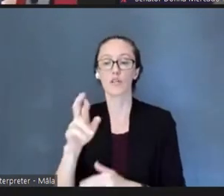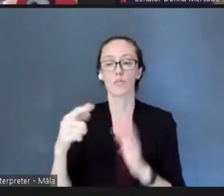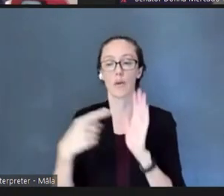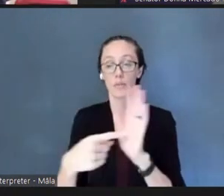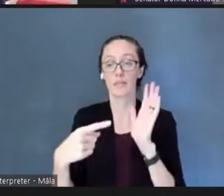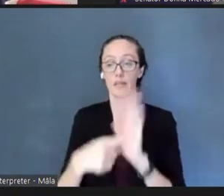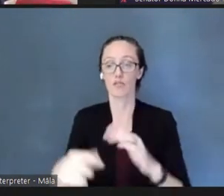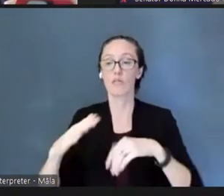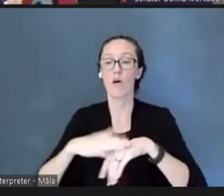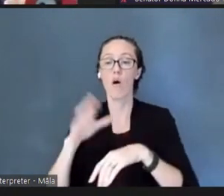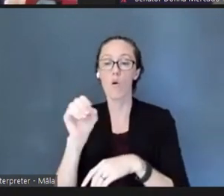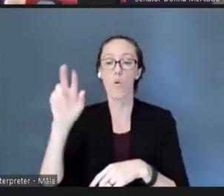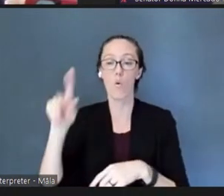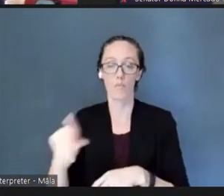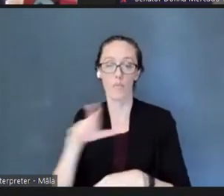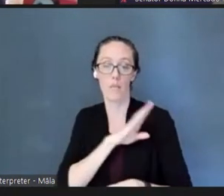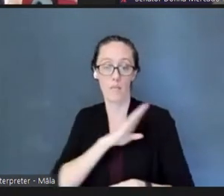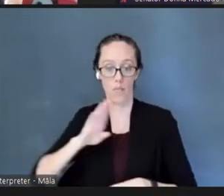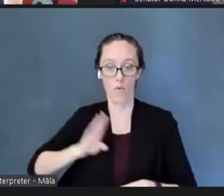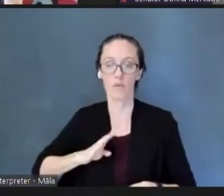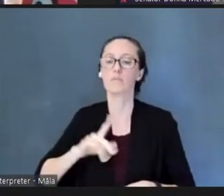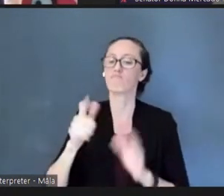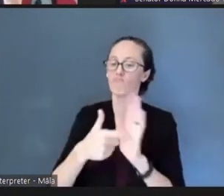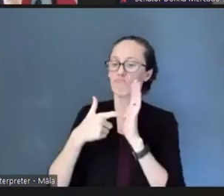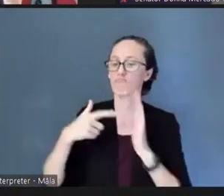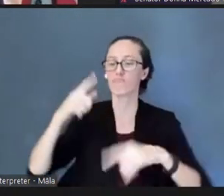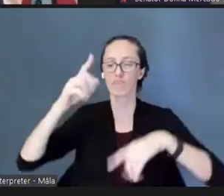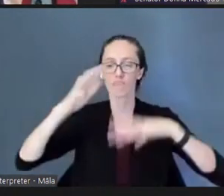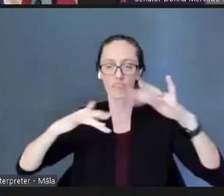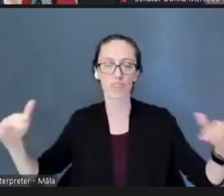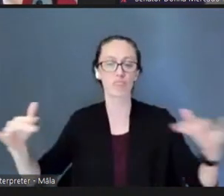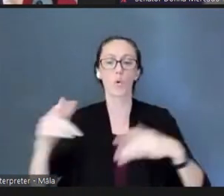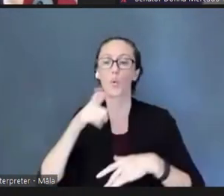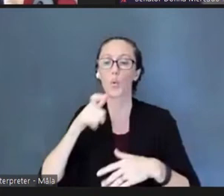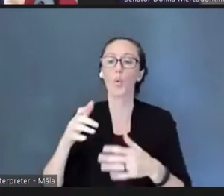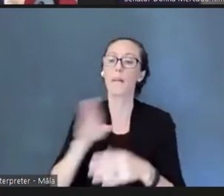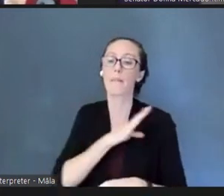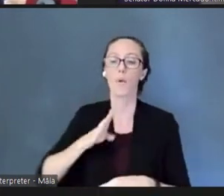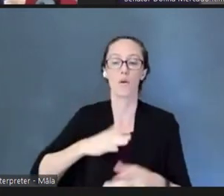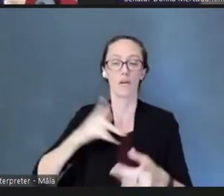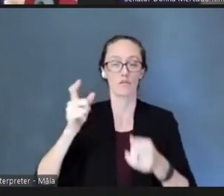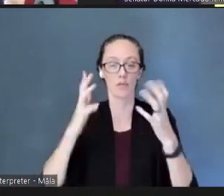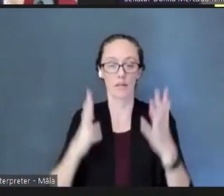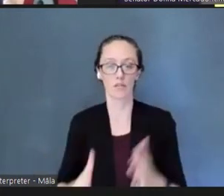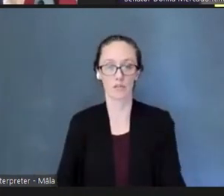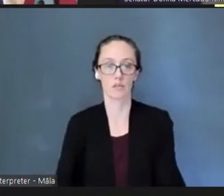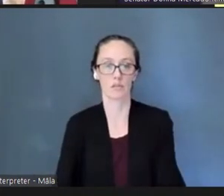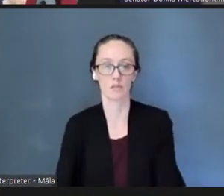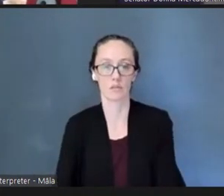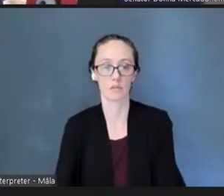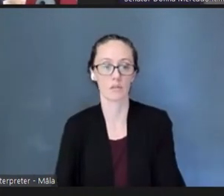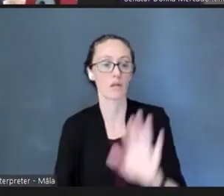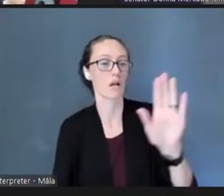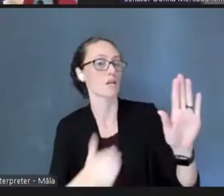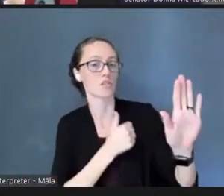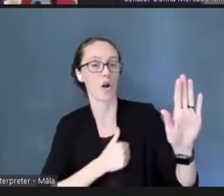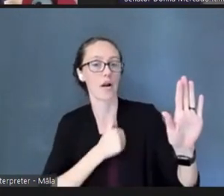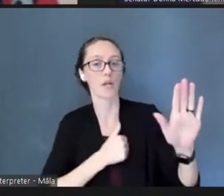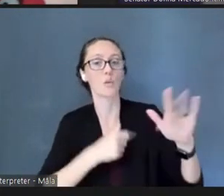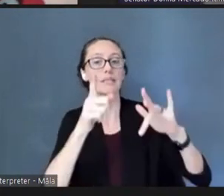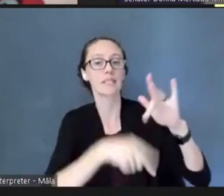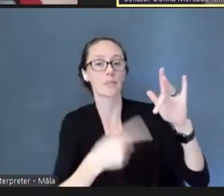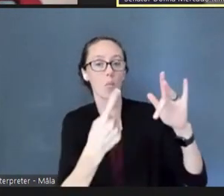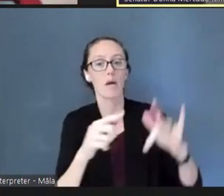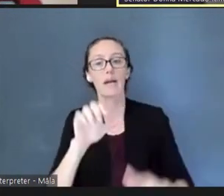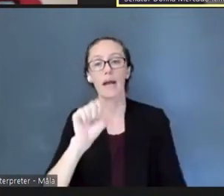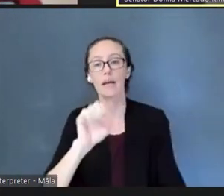Requires publicly held domestic corporations to have a gender diverse board of directors. Chair, you skipped SB